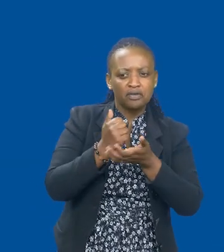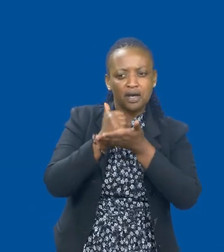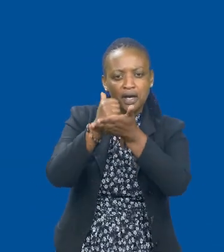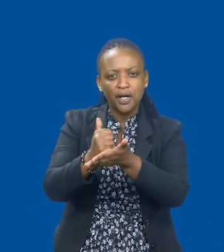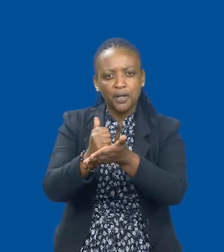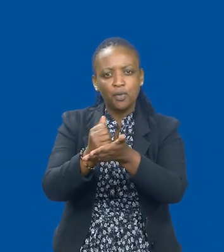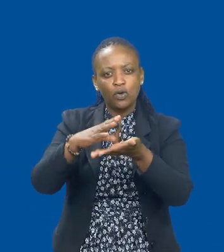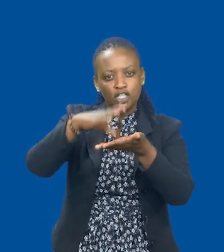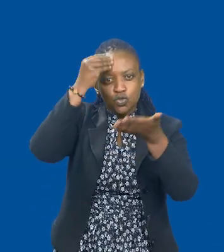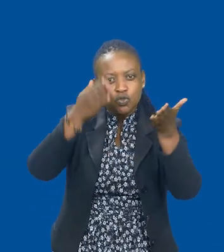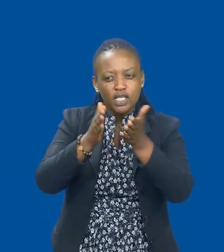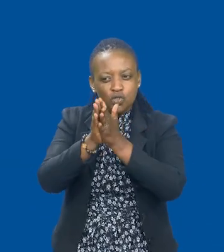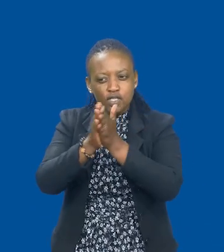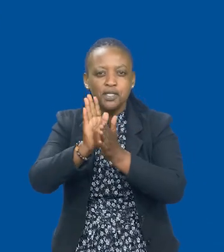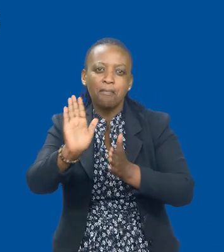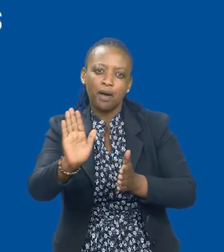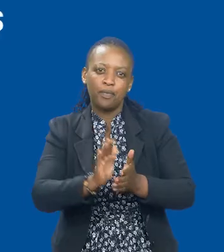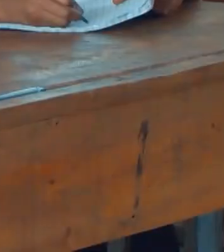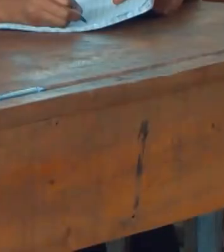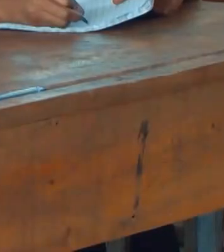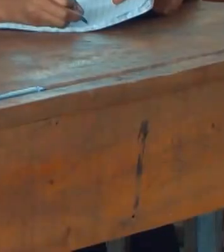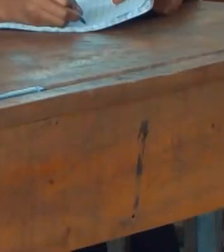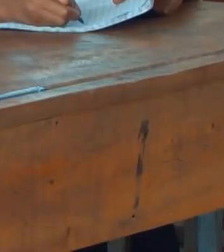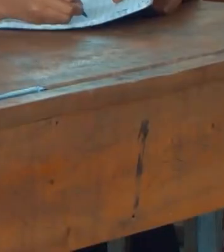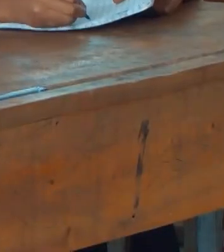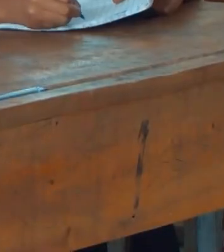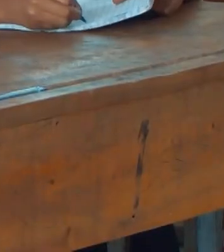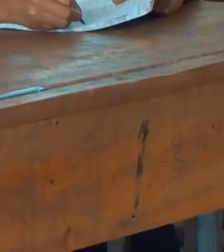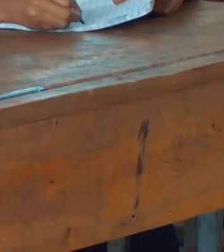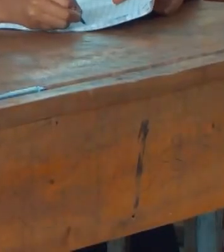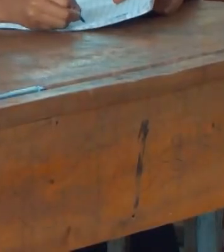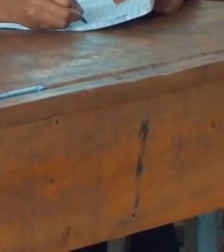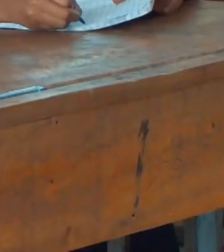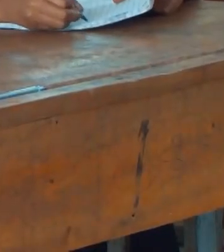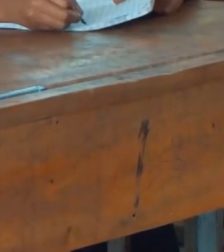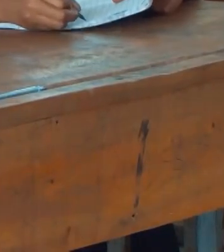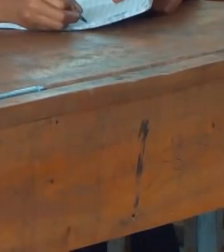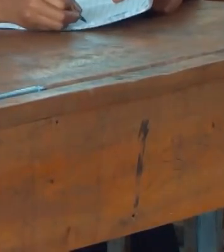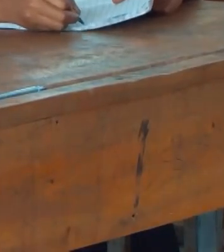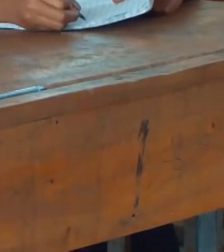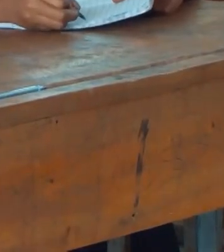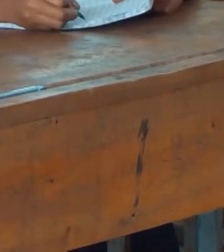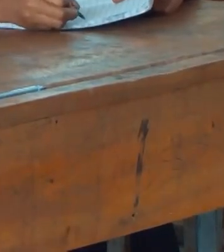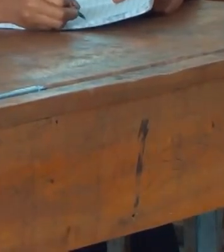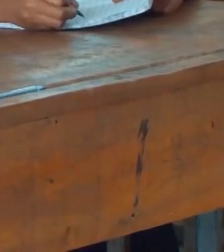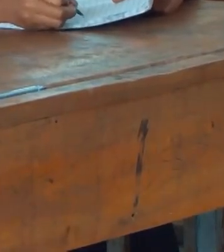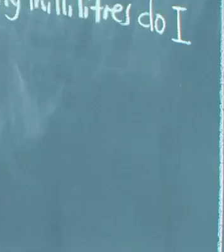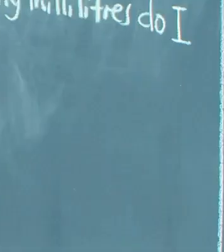help maintain students' interest. If you have 2 liters of